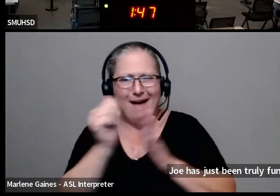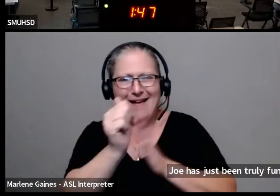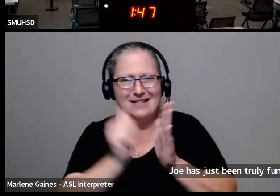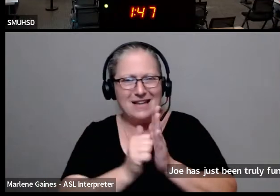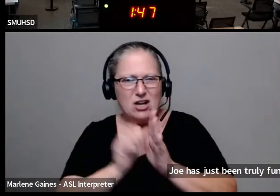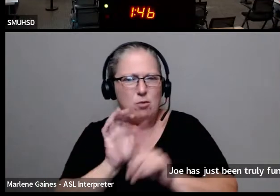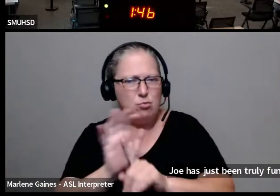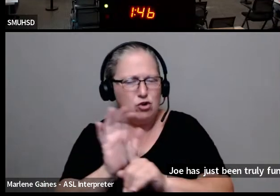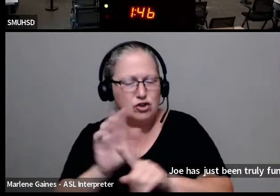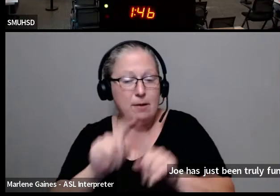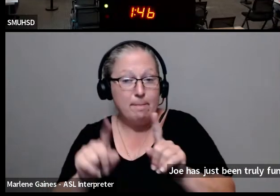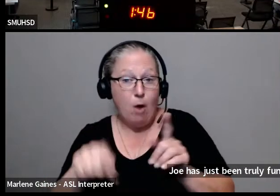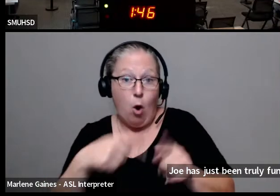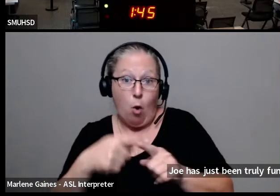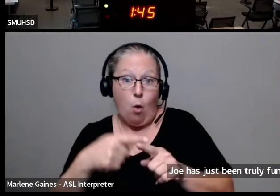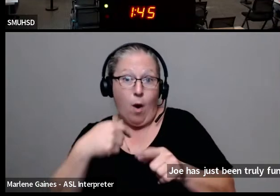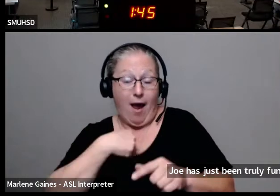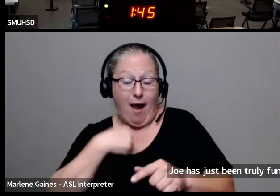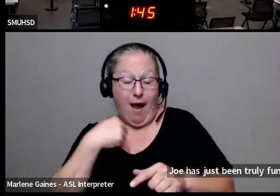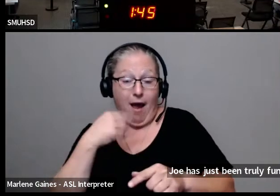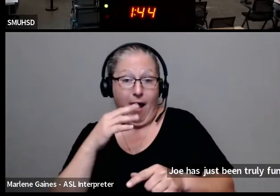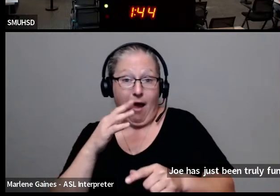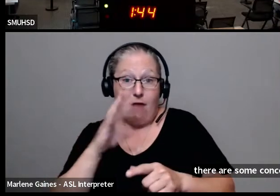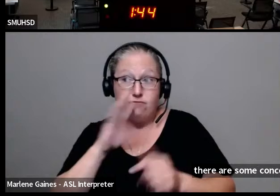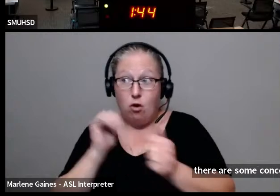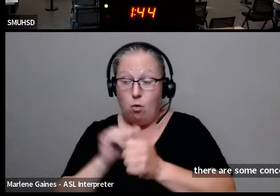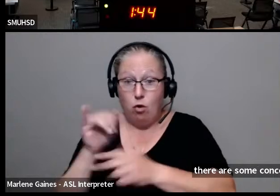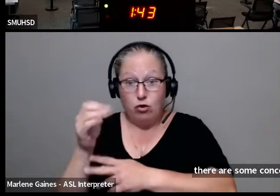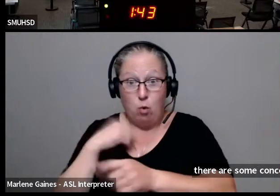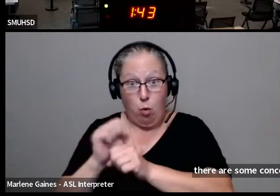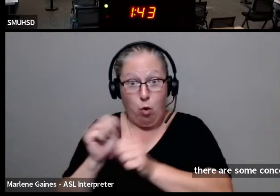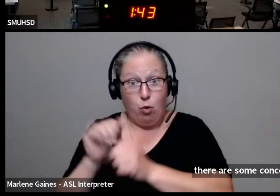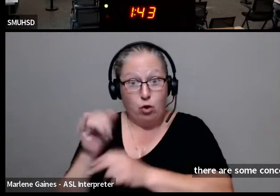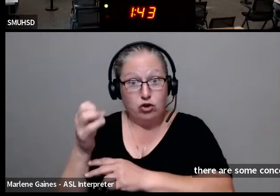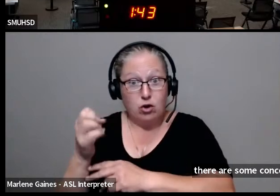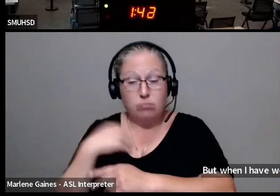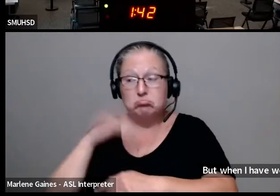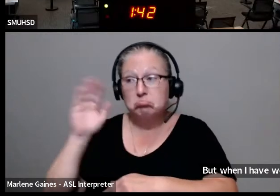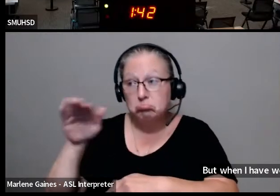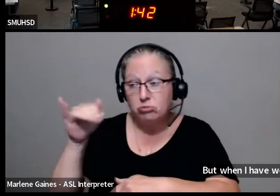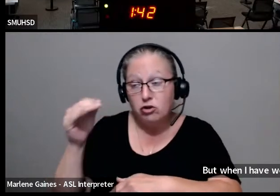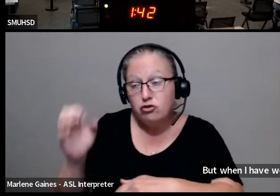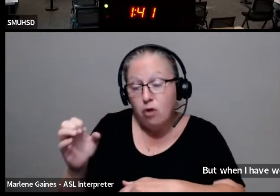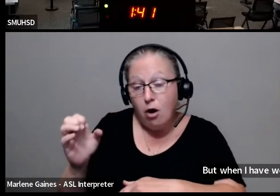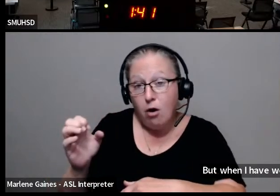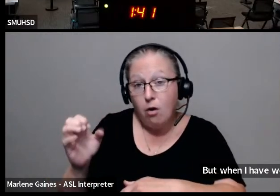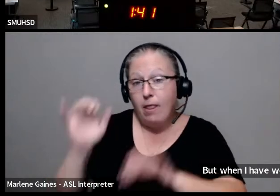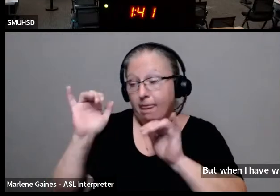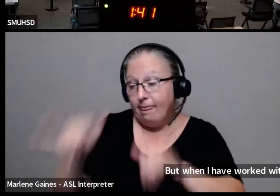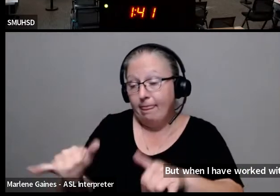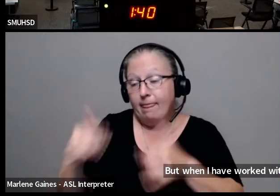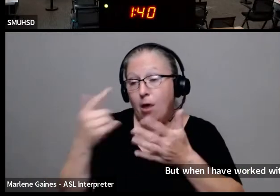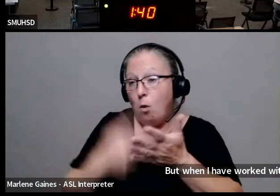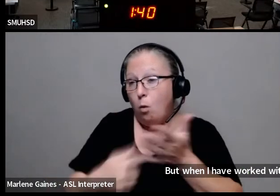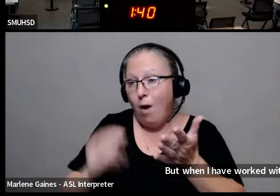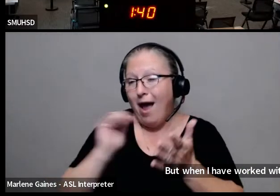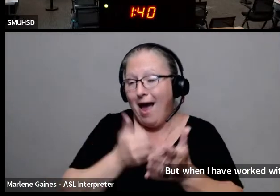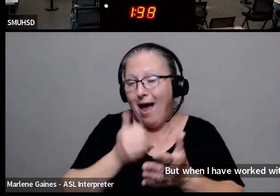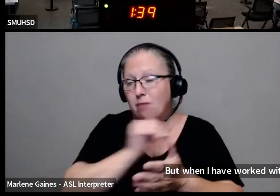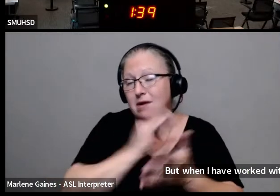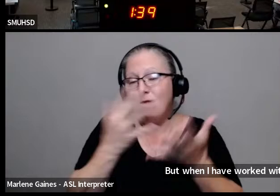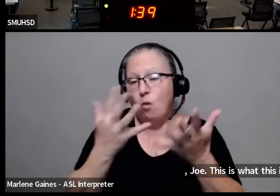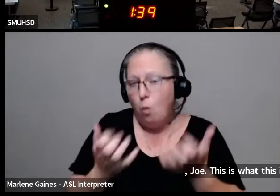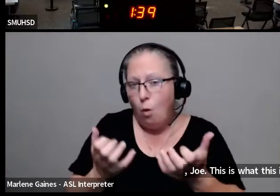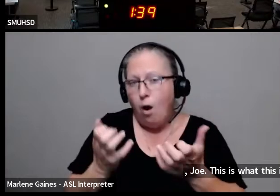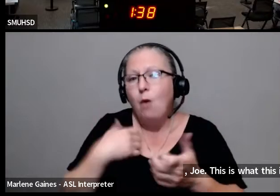pushing, but when I have worked with Joe, it has always been, hey, Joe, this is what our faculty wants to do.